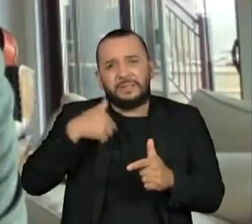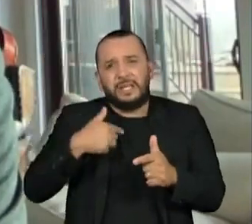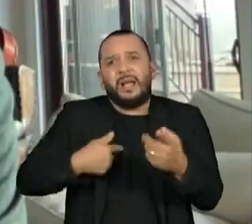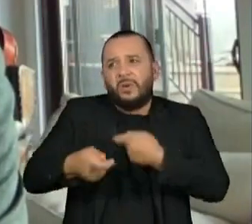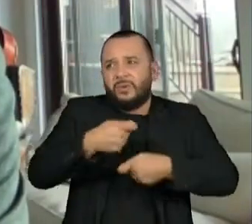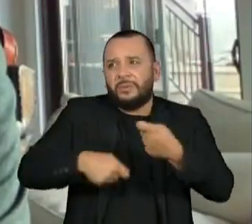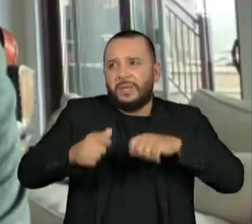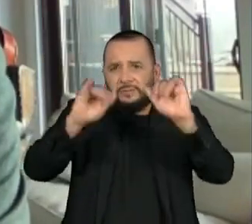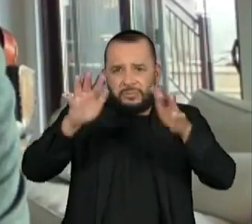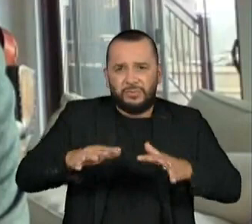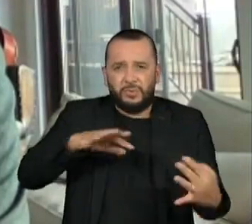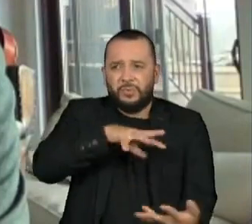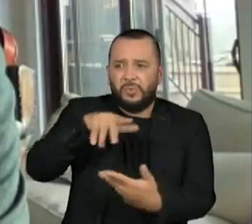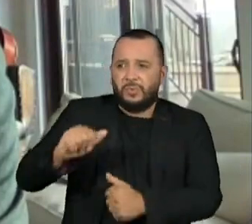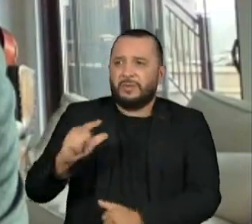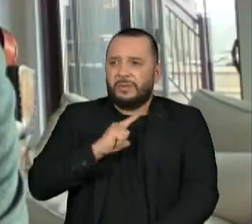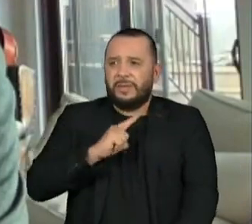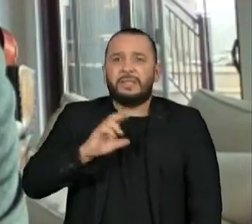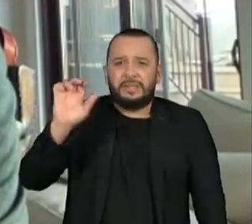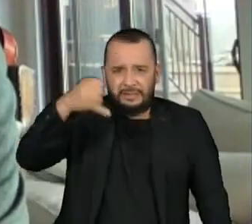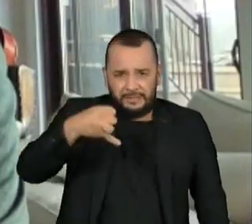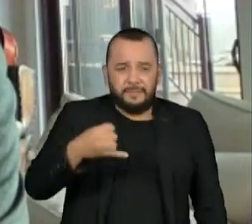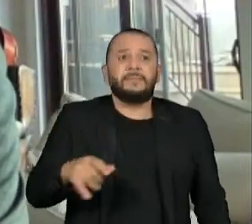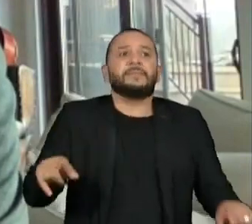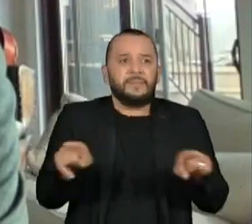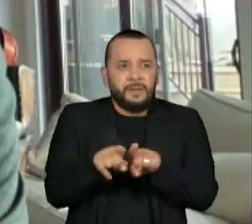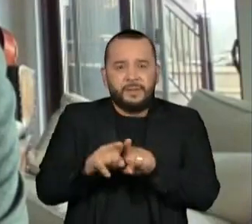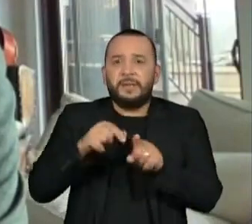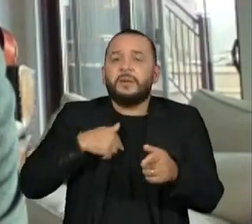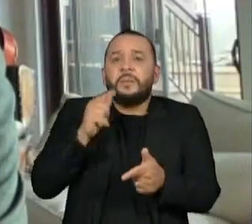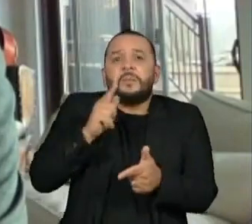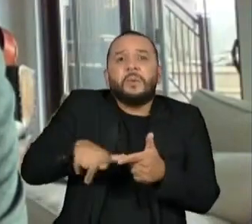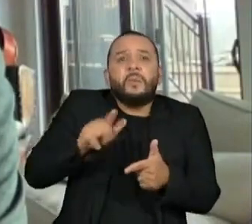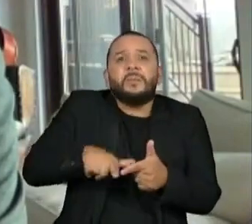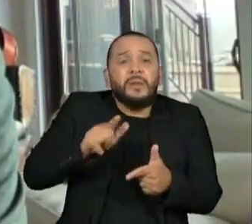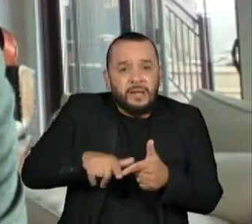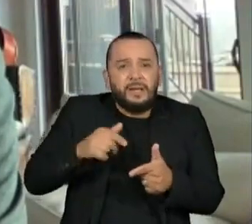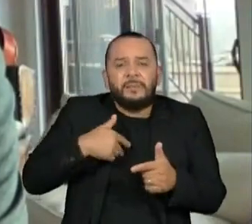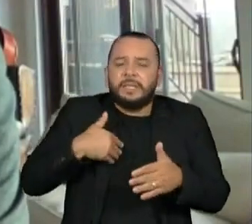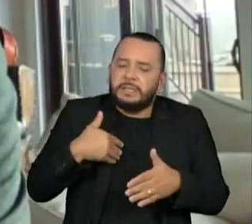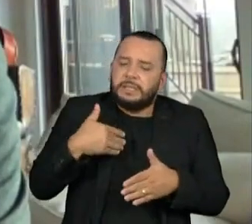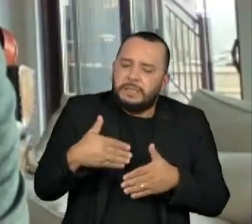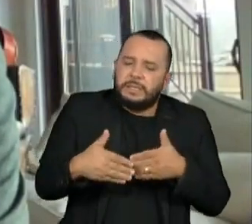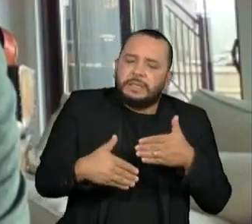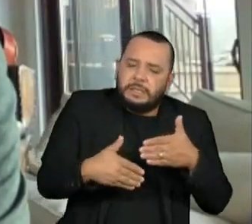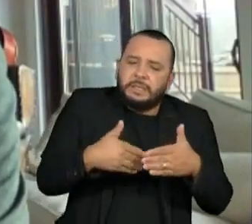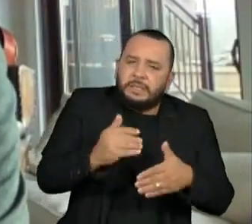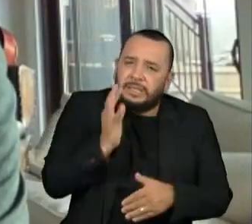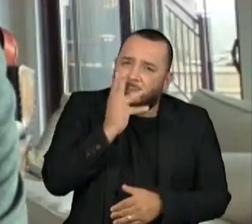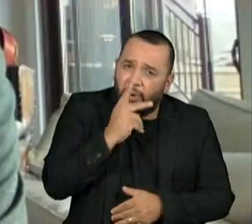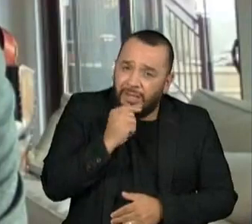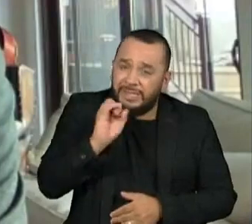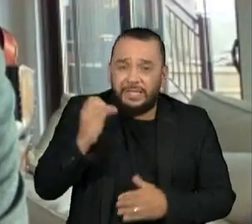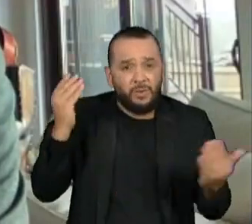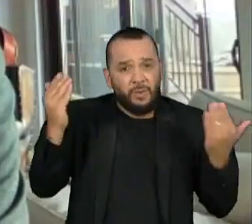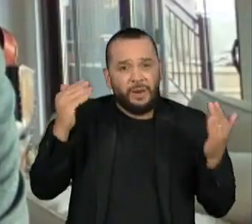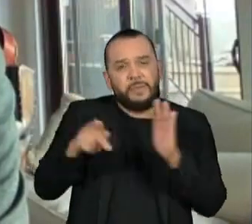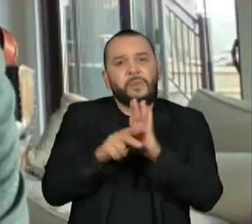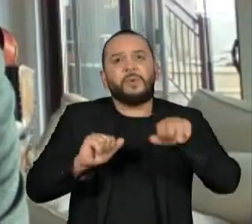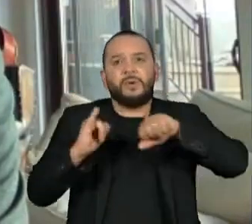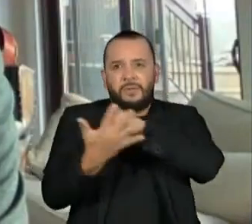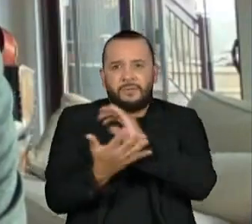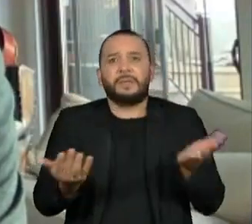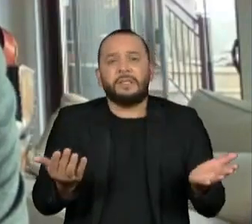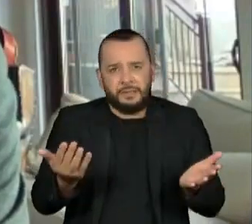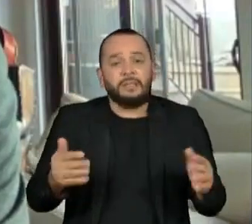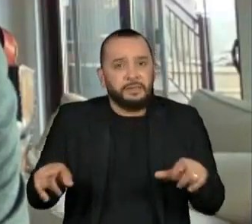our planet. It is a relatively slow-moving threat compared with a pandemic. It will not kill people so much